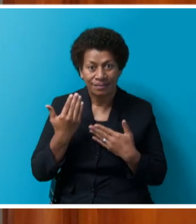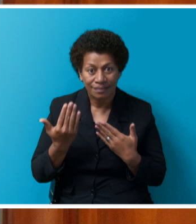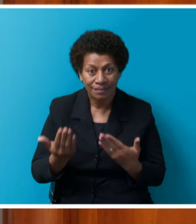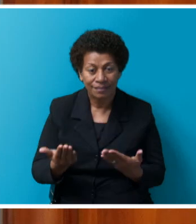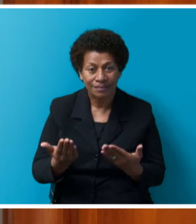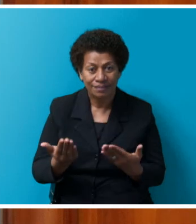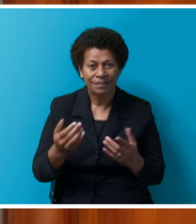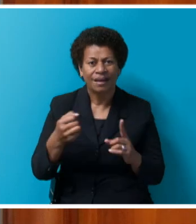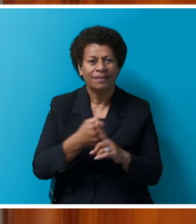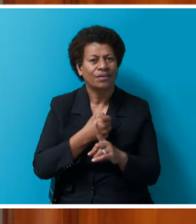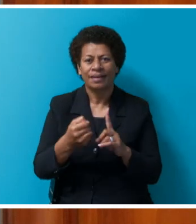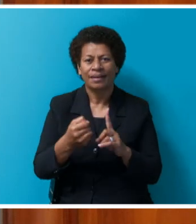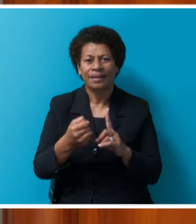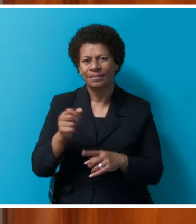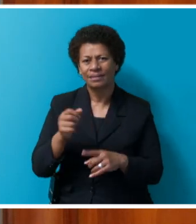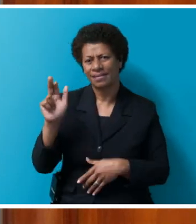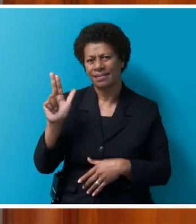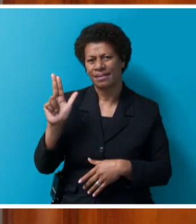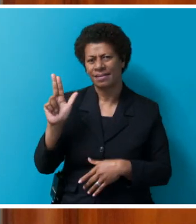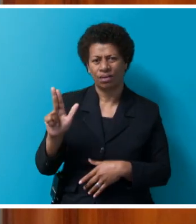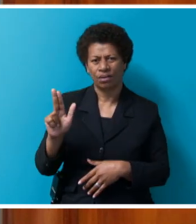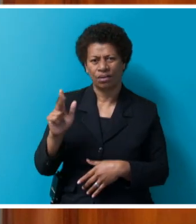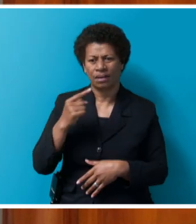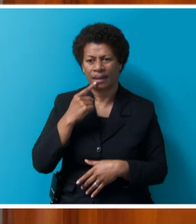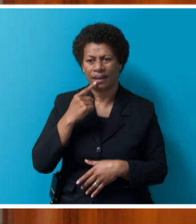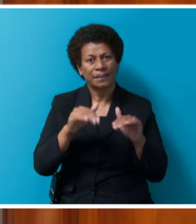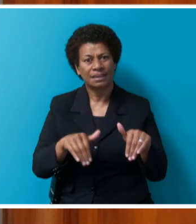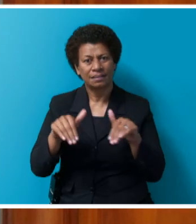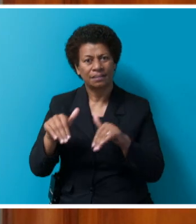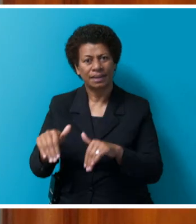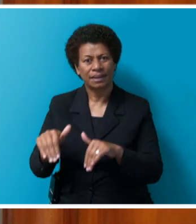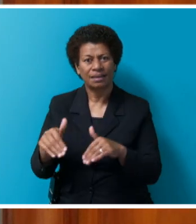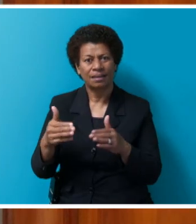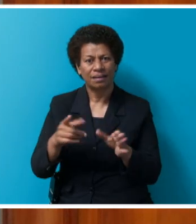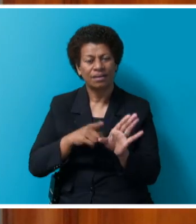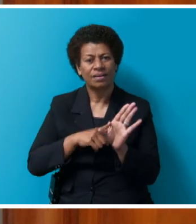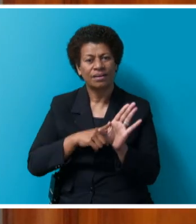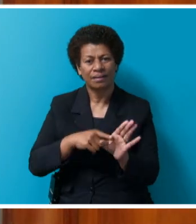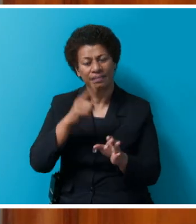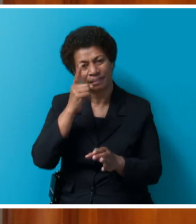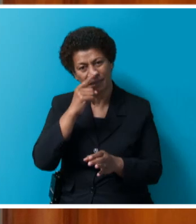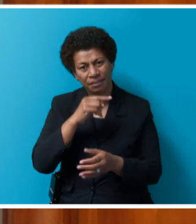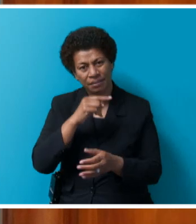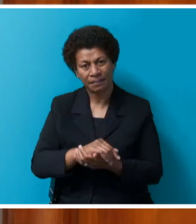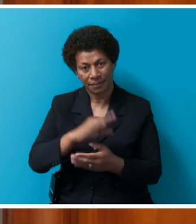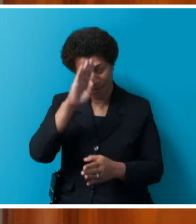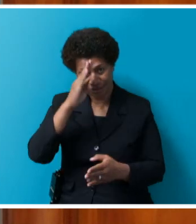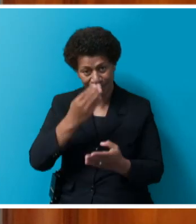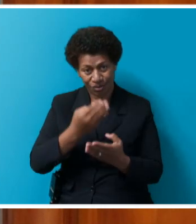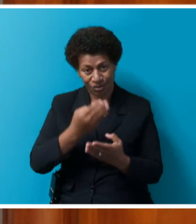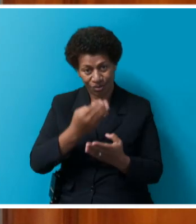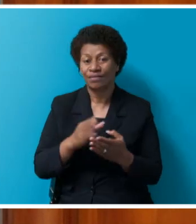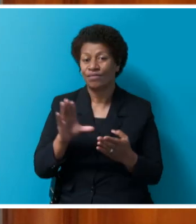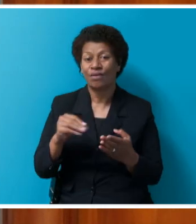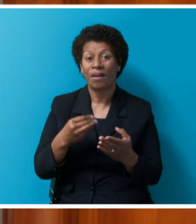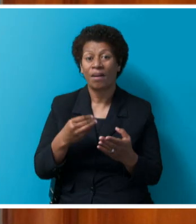Where was his voice praising the profound and moving participation of our young people, the students of Ratufinau Secondary